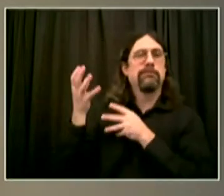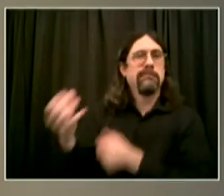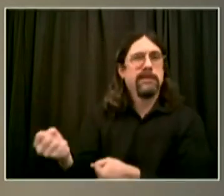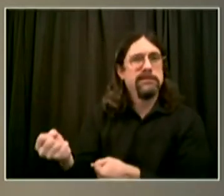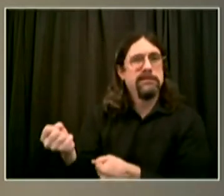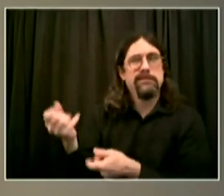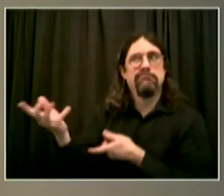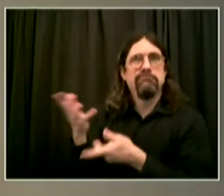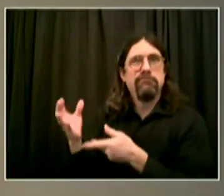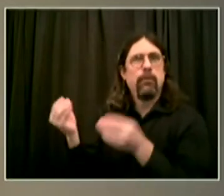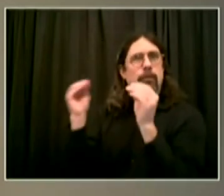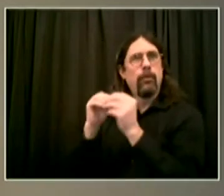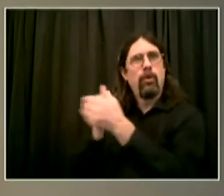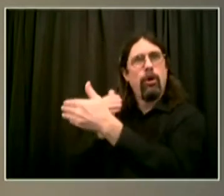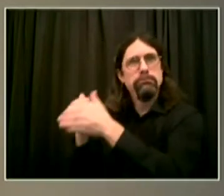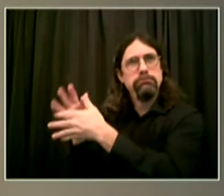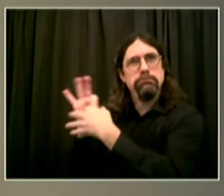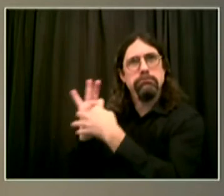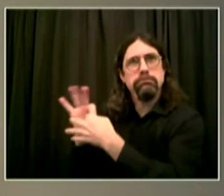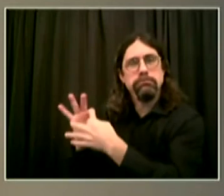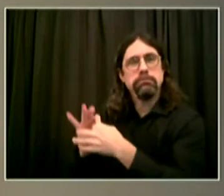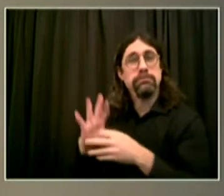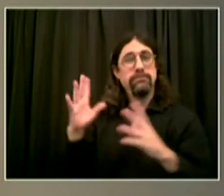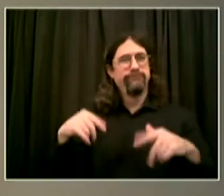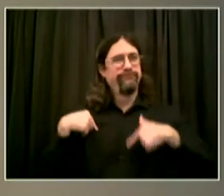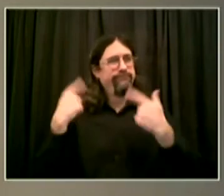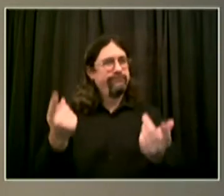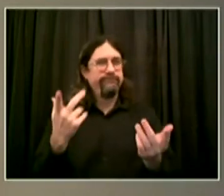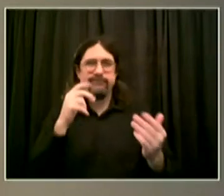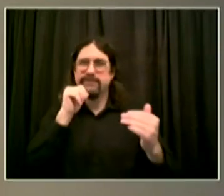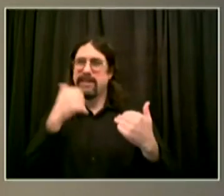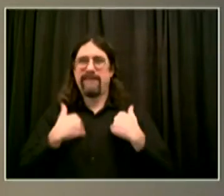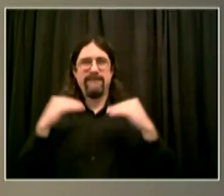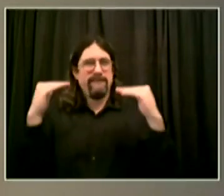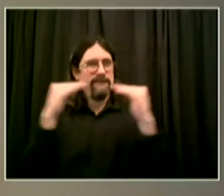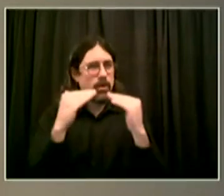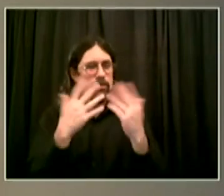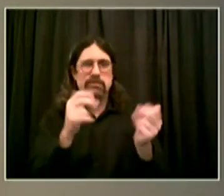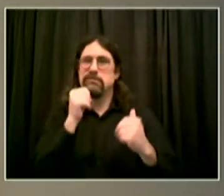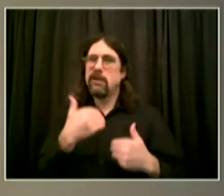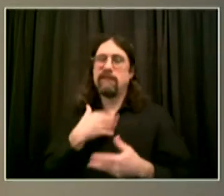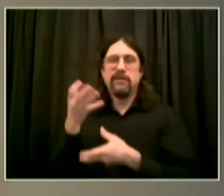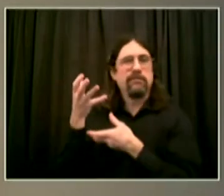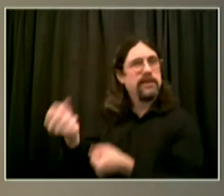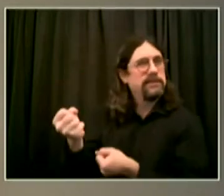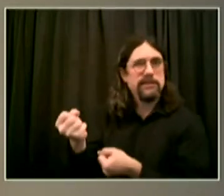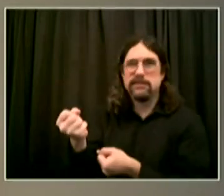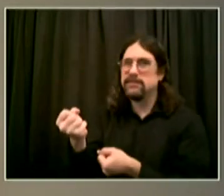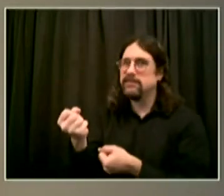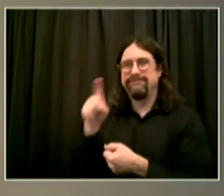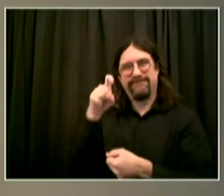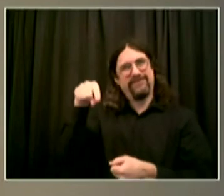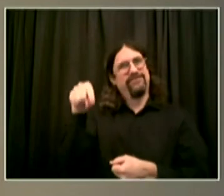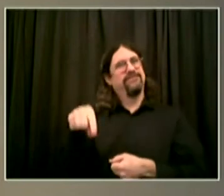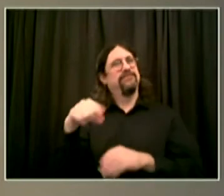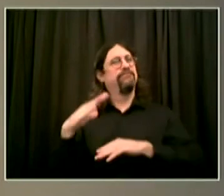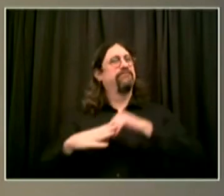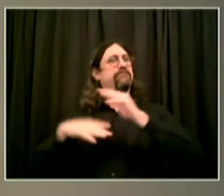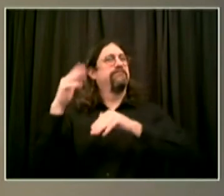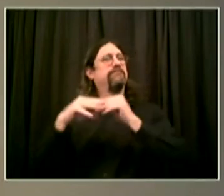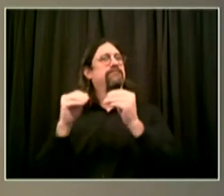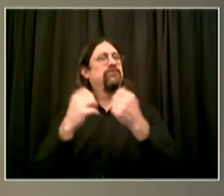far too long. I believe this, along with other policing reforms that you've recently announced, such as the discipline matrix, establishing